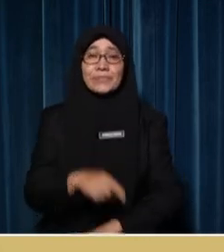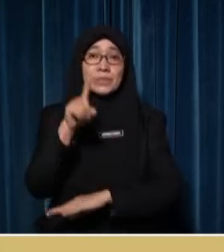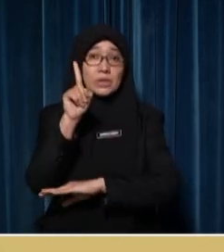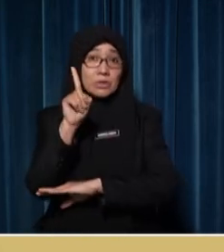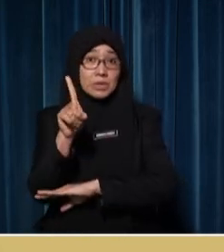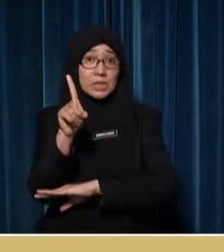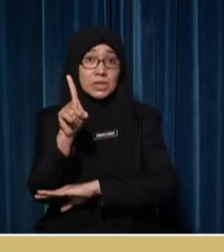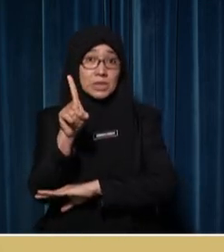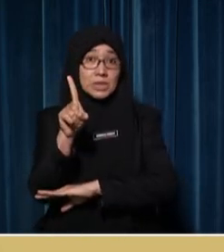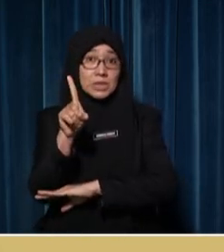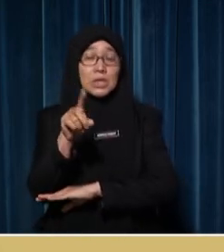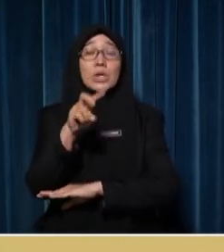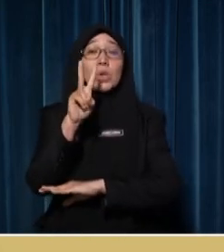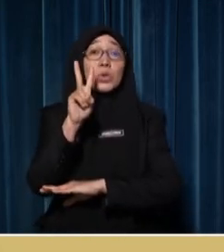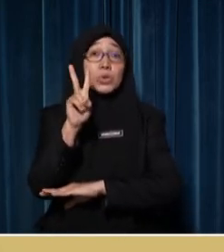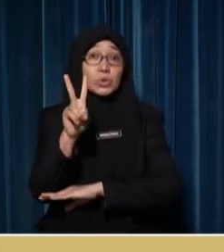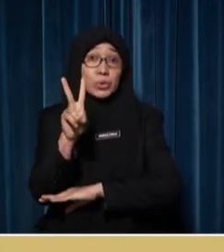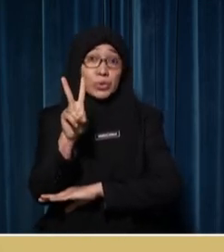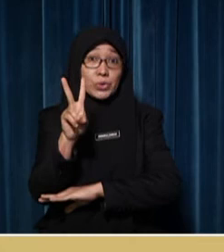1, 2,